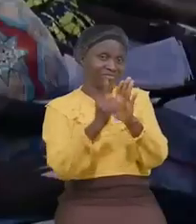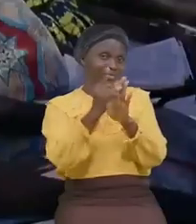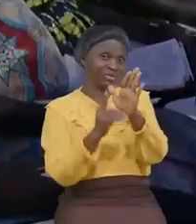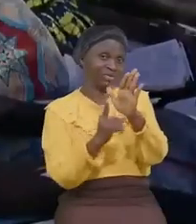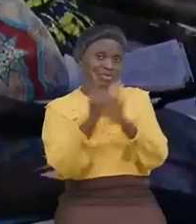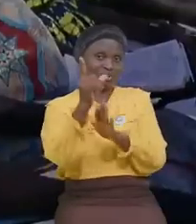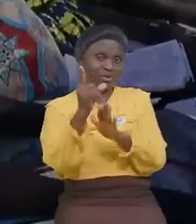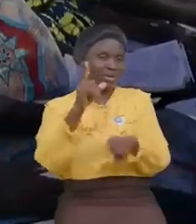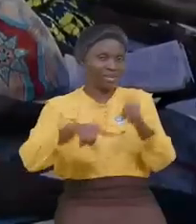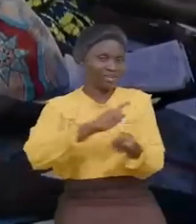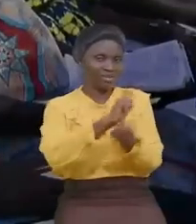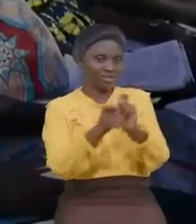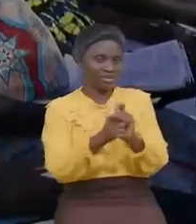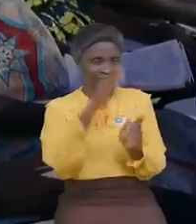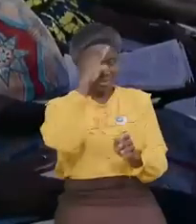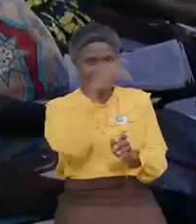little stature.